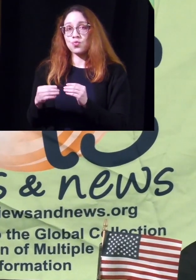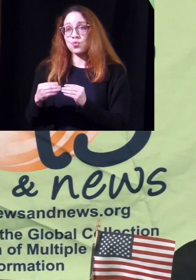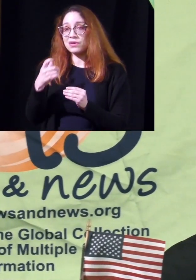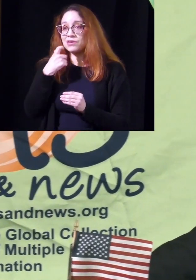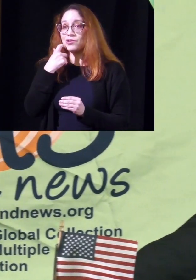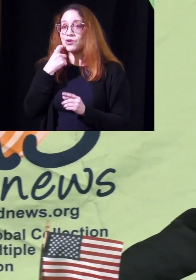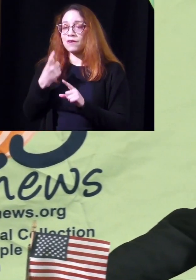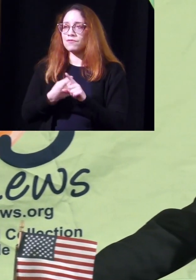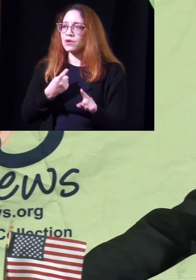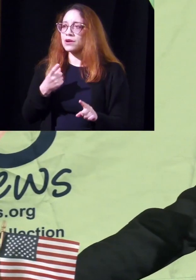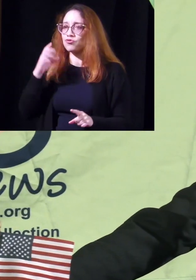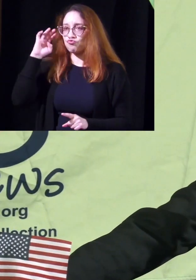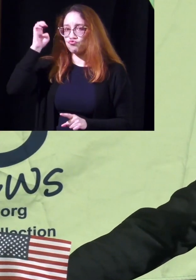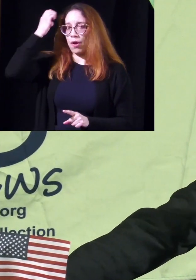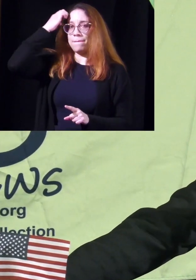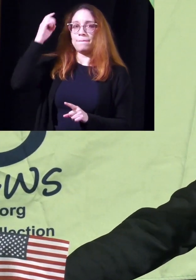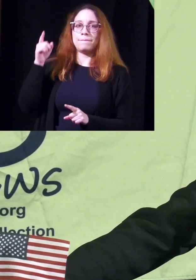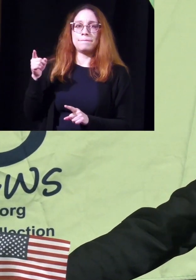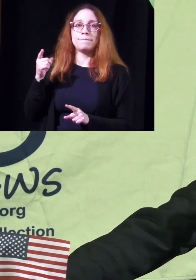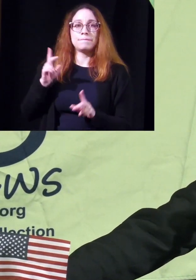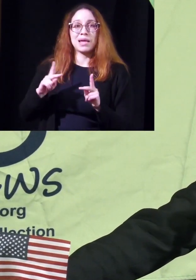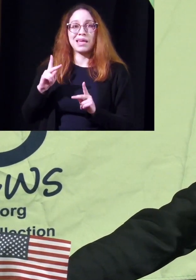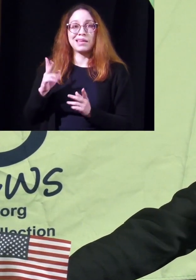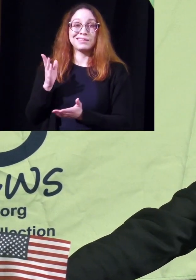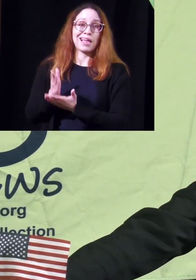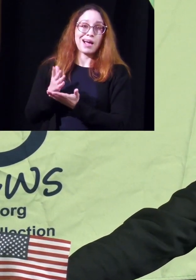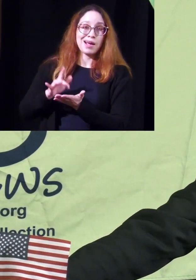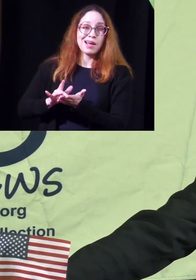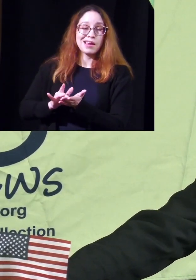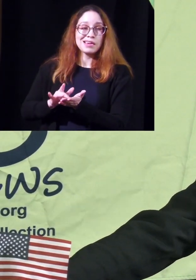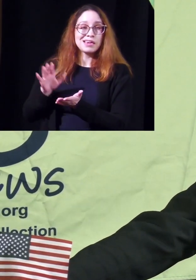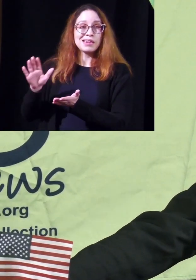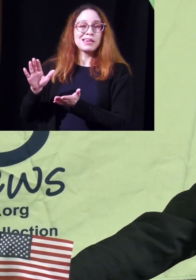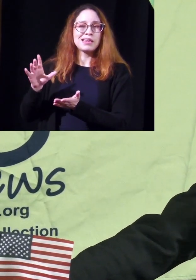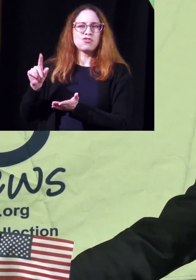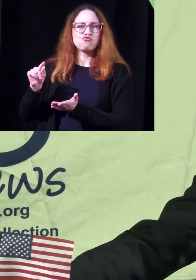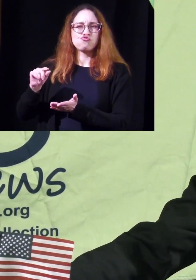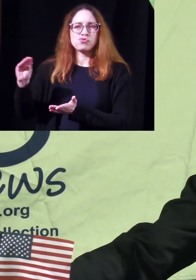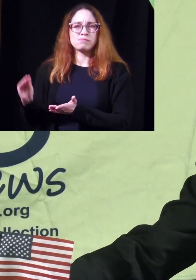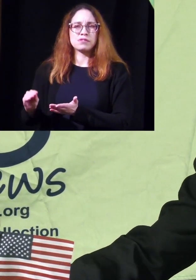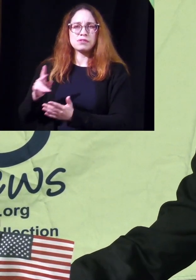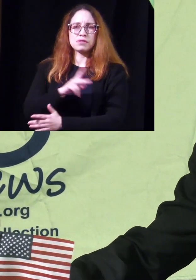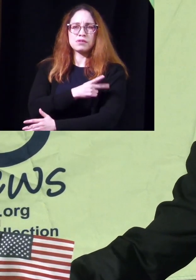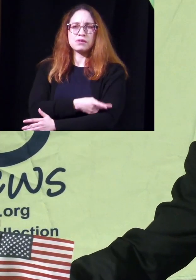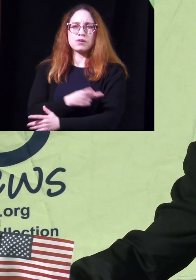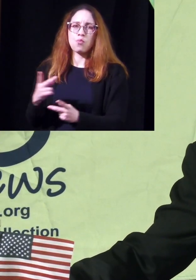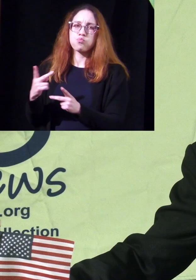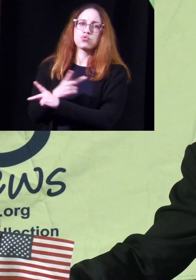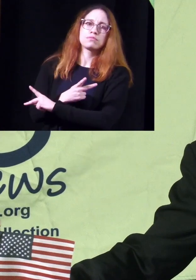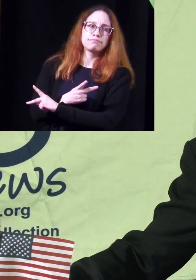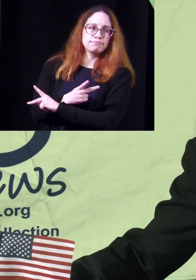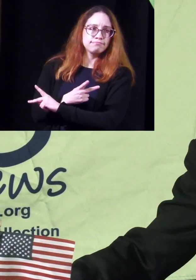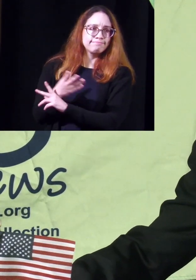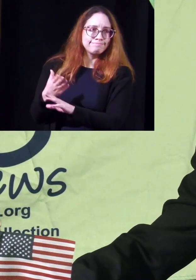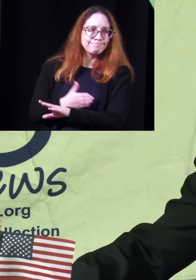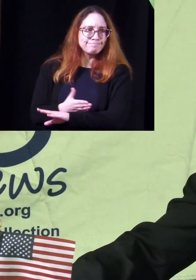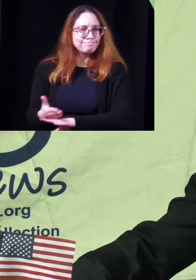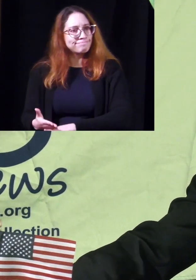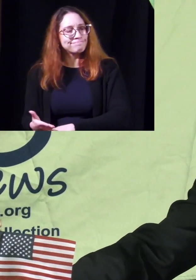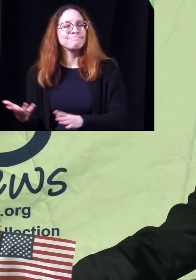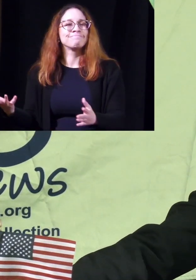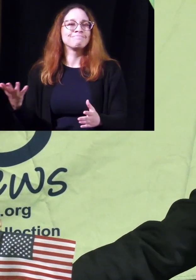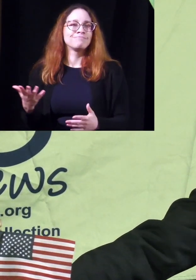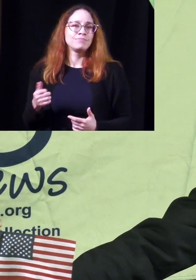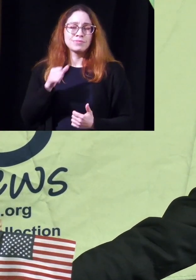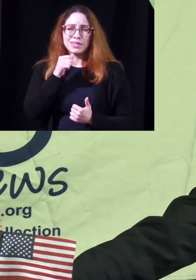recently a study from Europe that when people discontinue their medication, about 20% of patients had worsening. 20%.